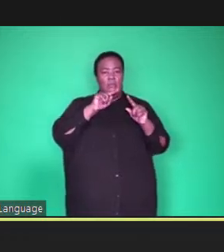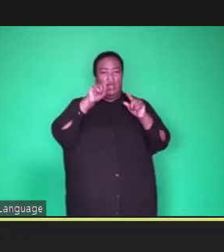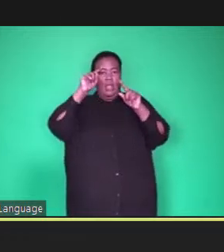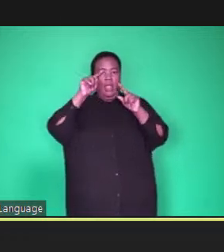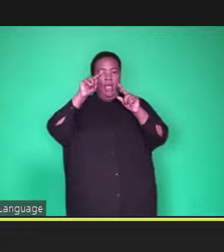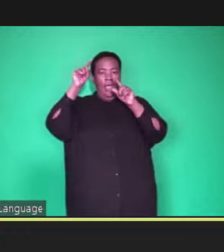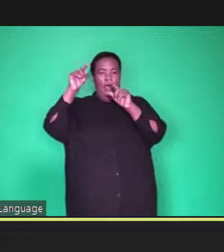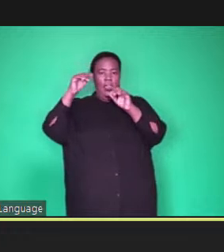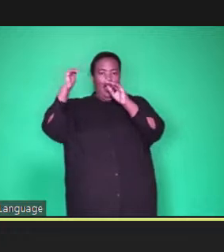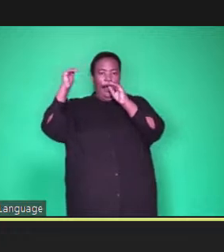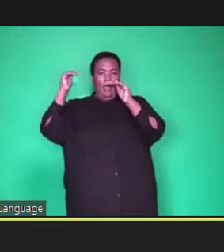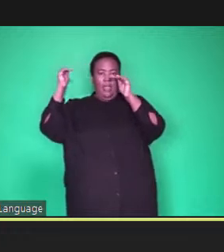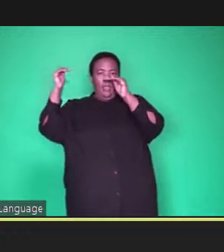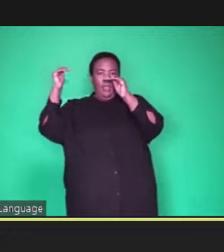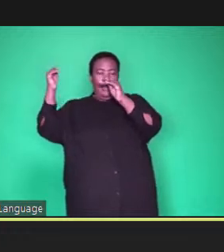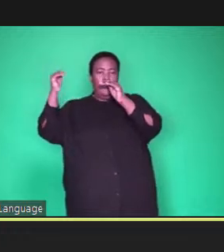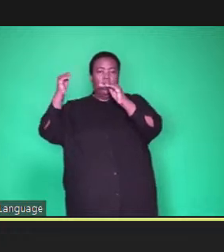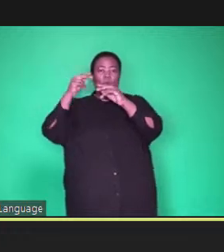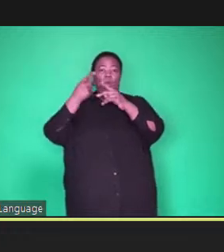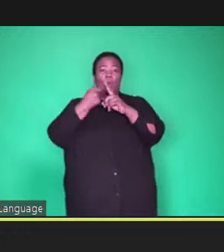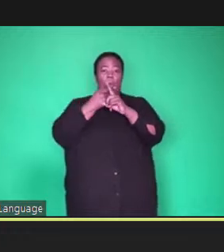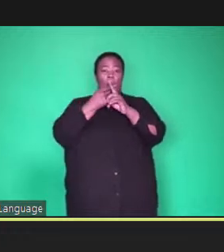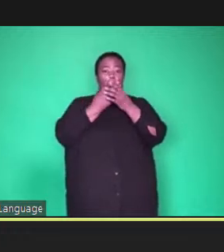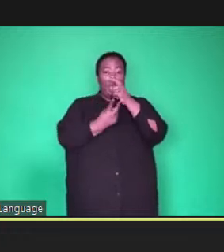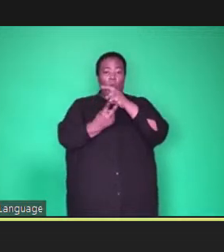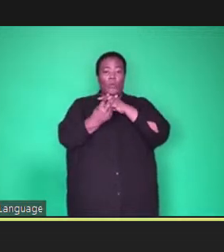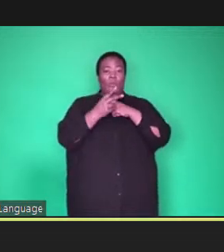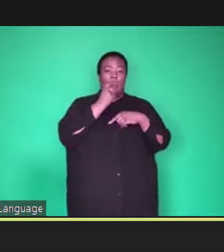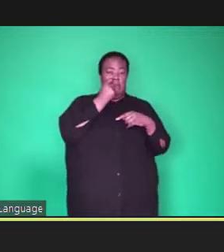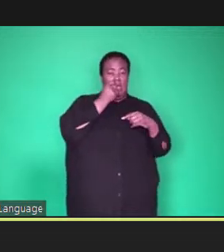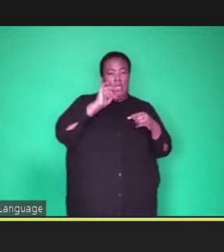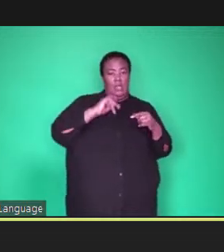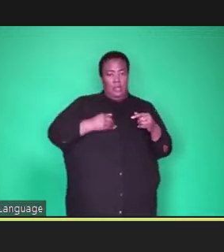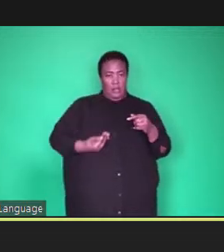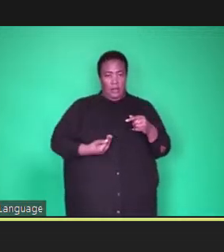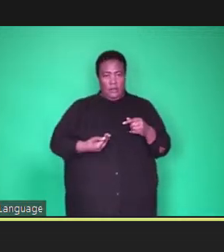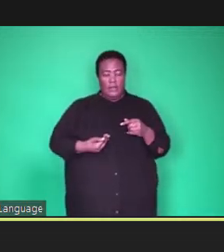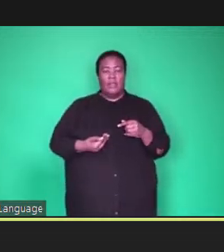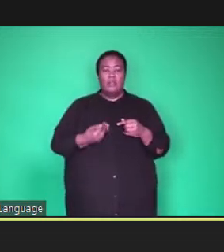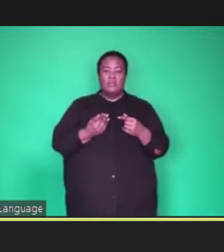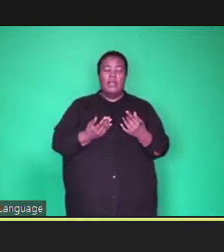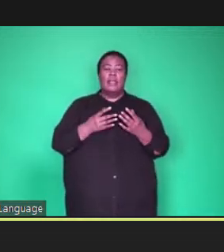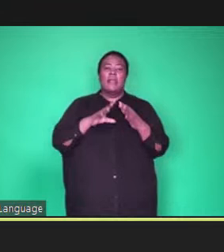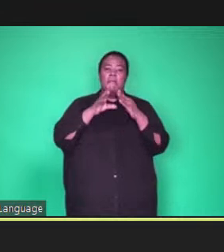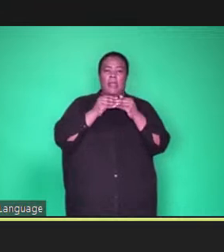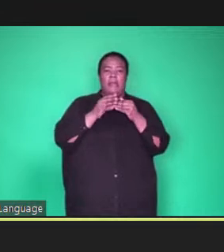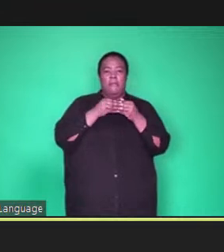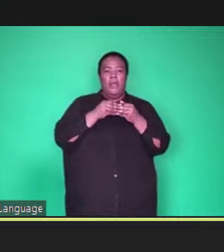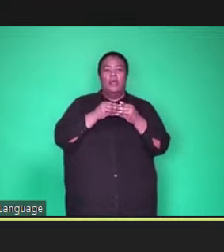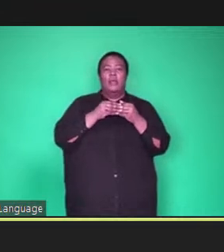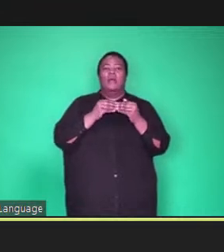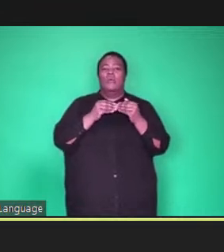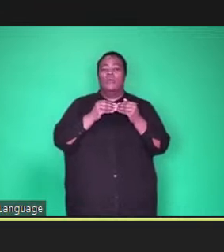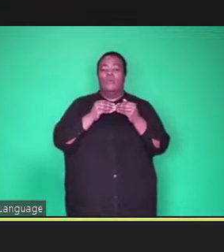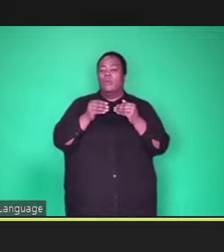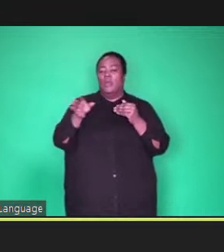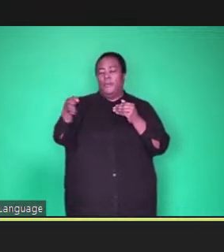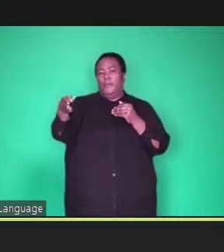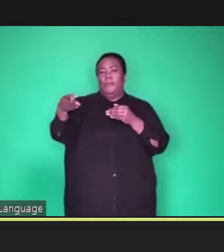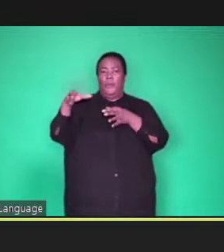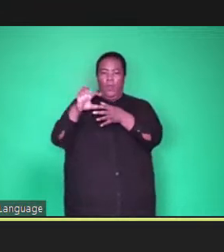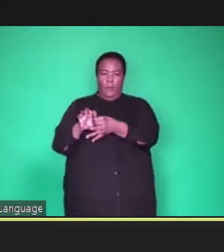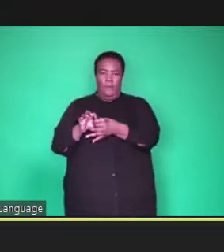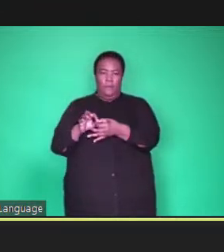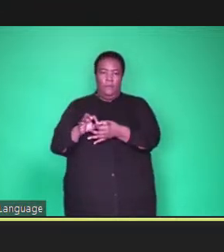of, these are the non-residential household members as a proportion of residential household